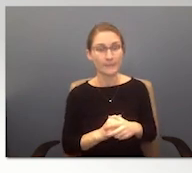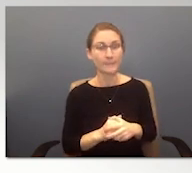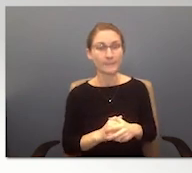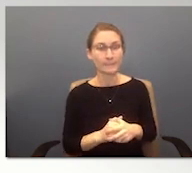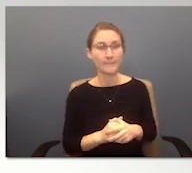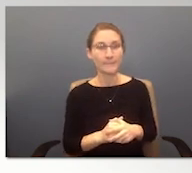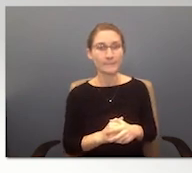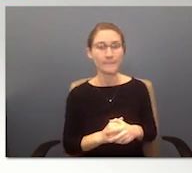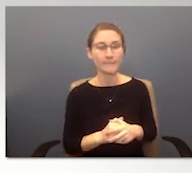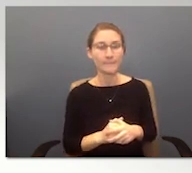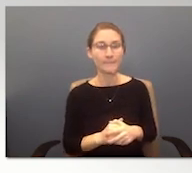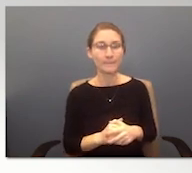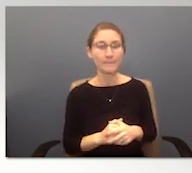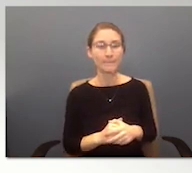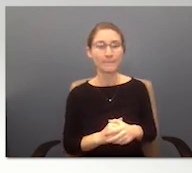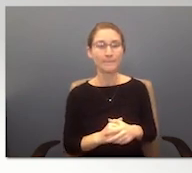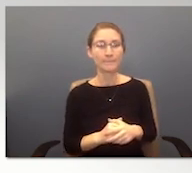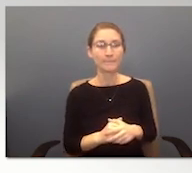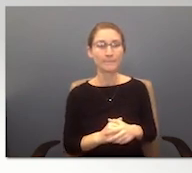moved,